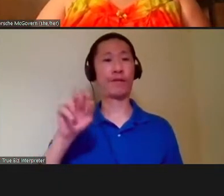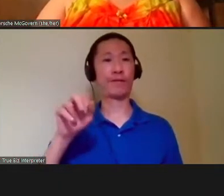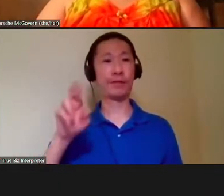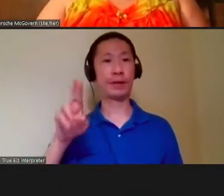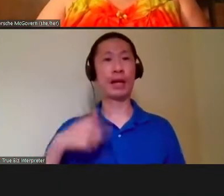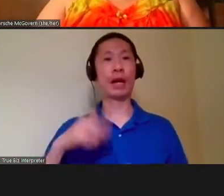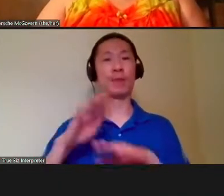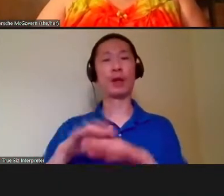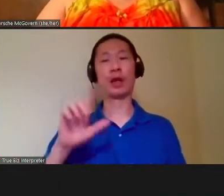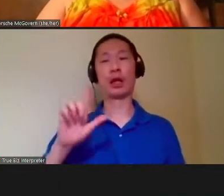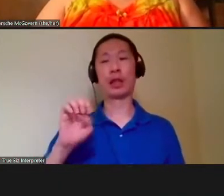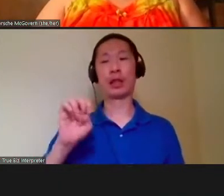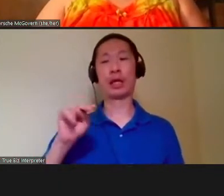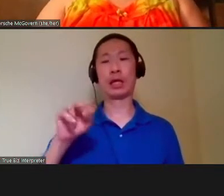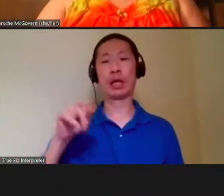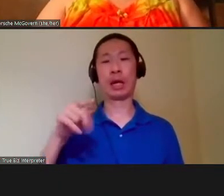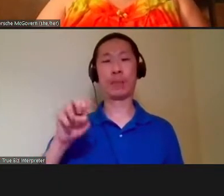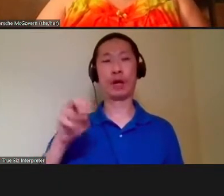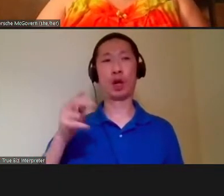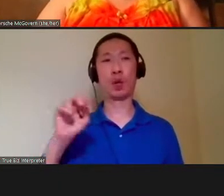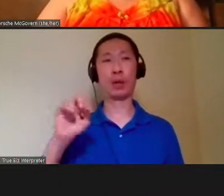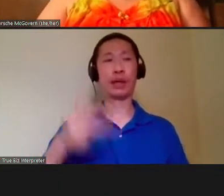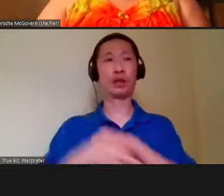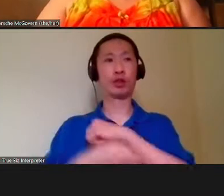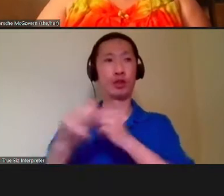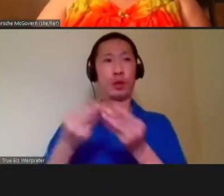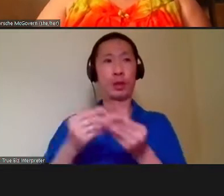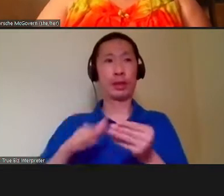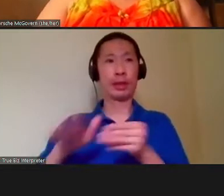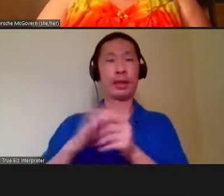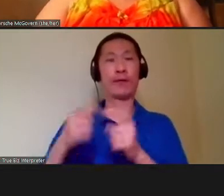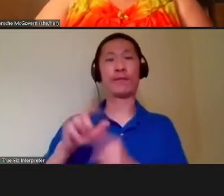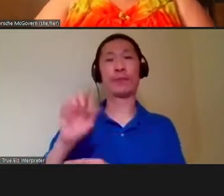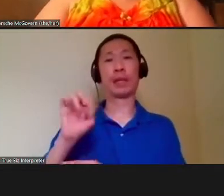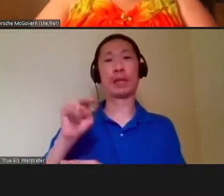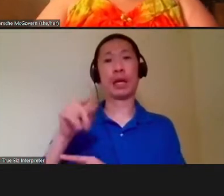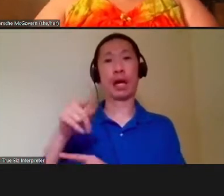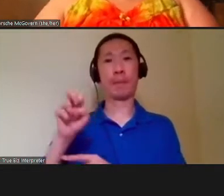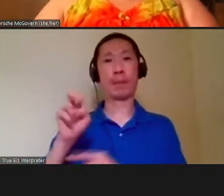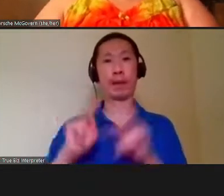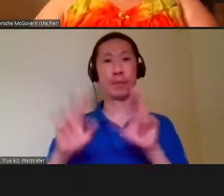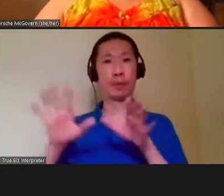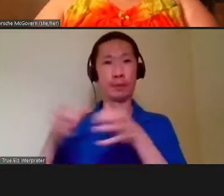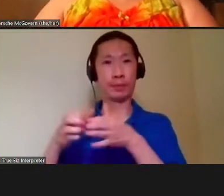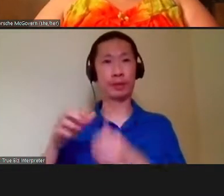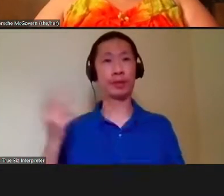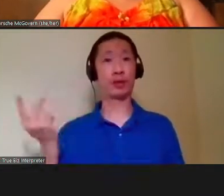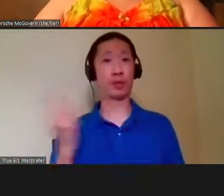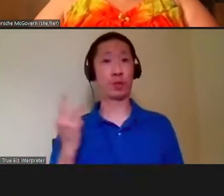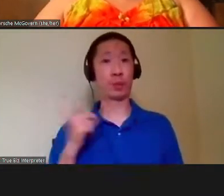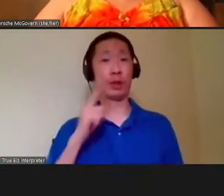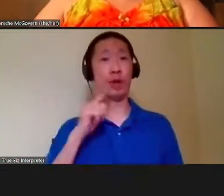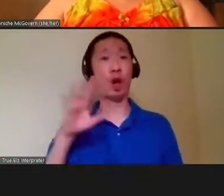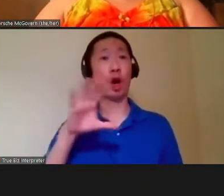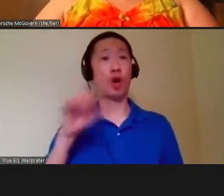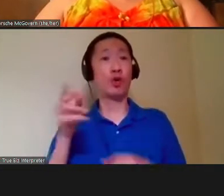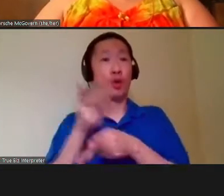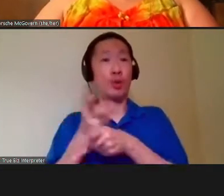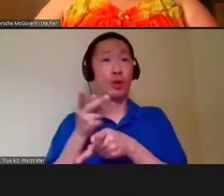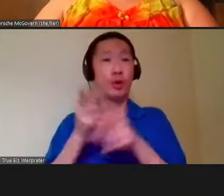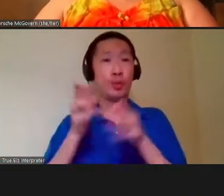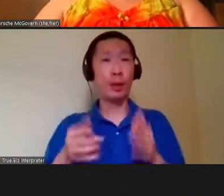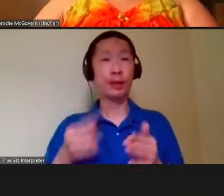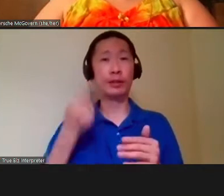Hoking, the stolen ancestral homelands of the Lenape peoples. And Portia and I are co-curators of